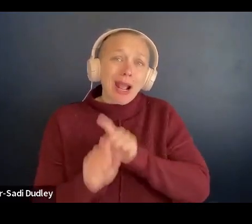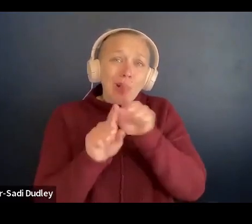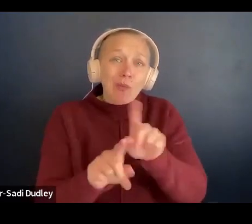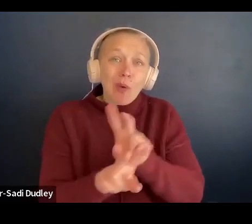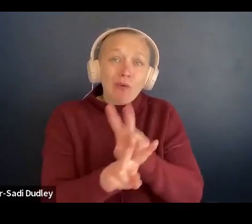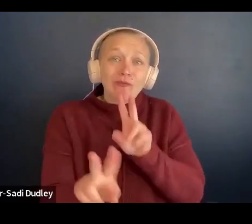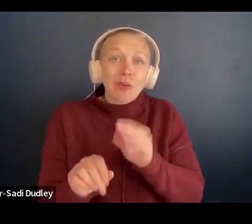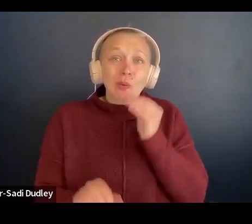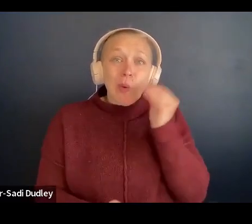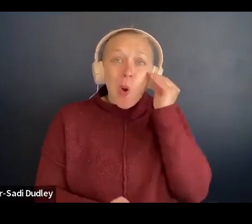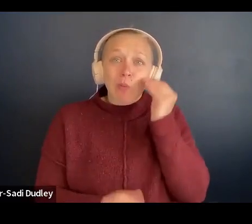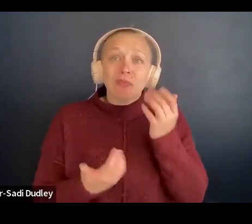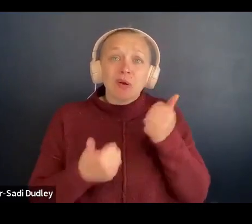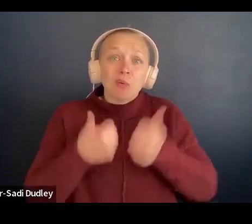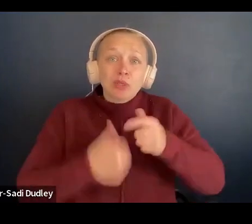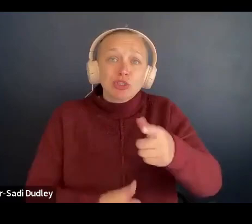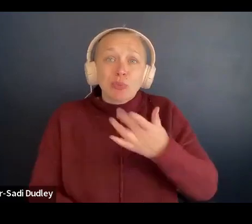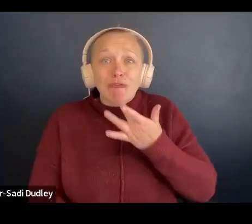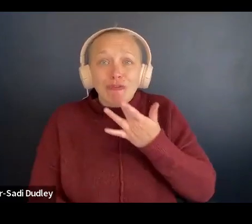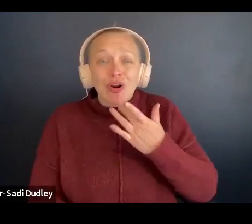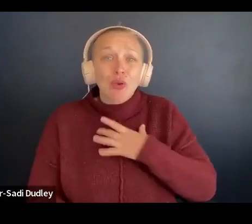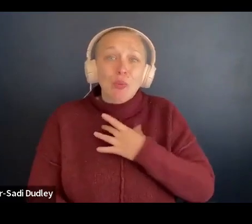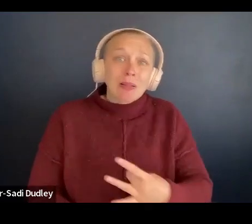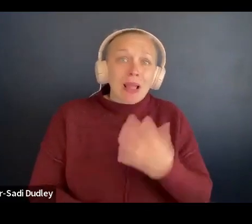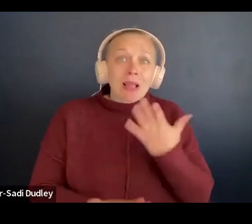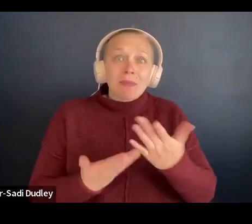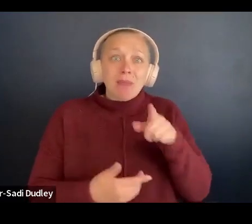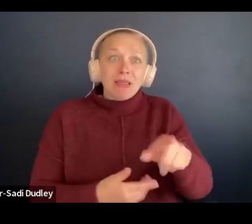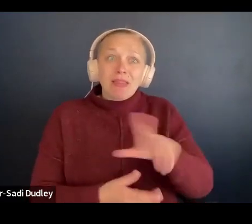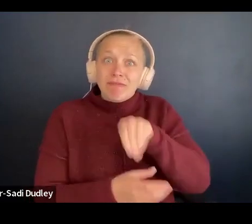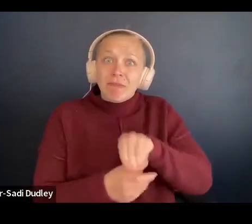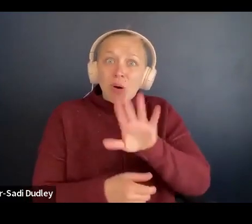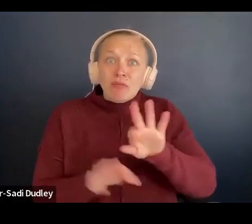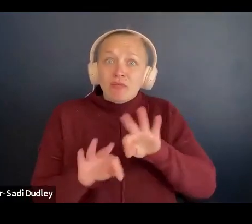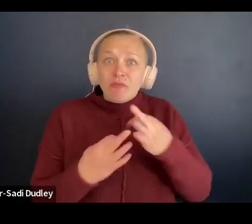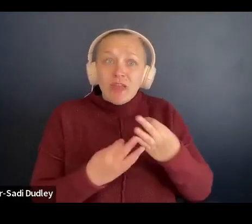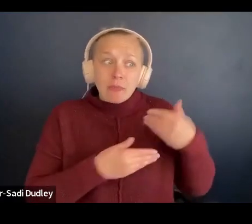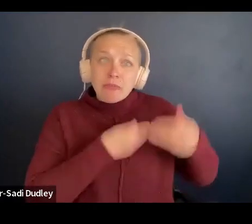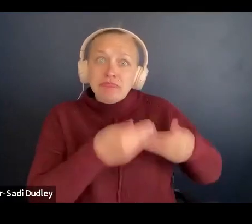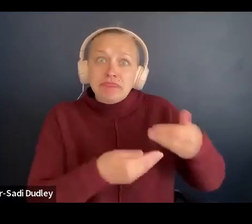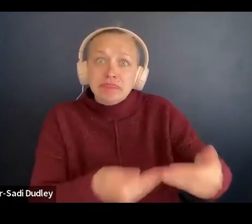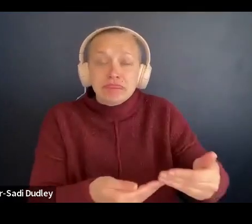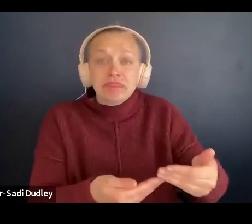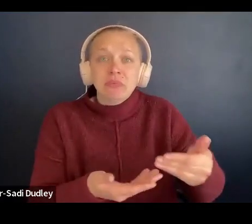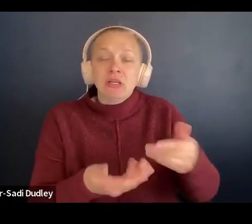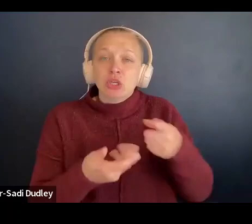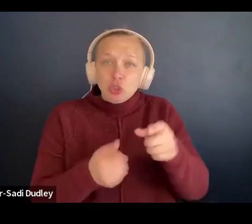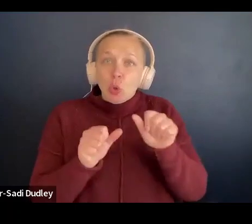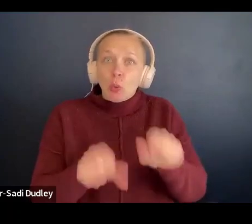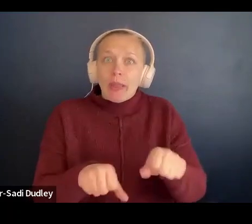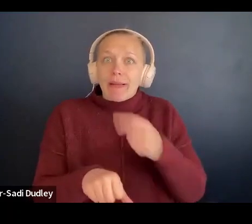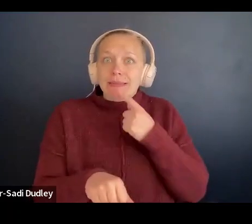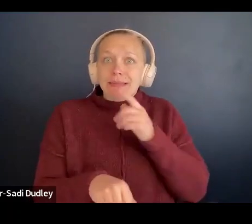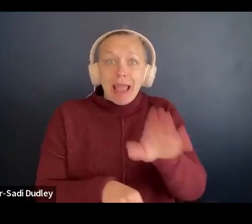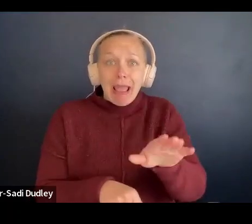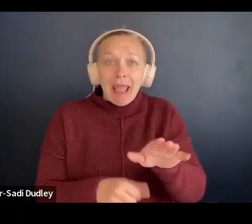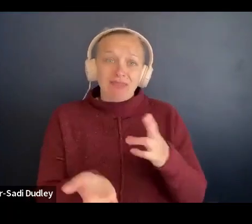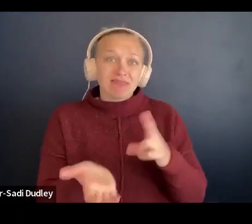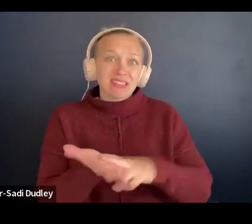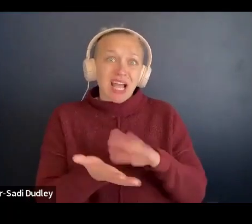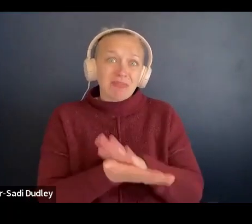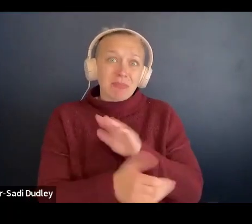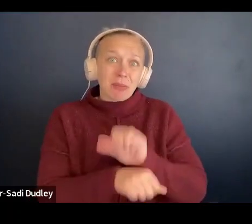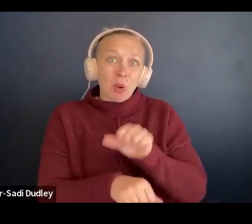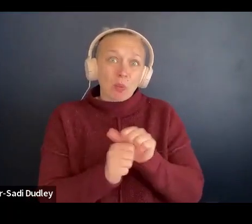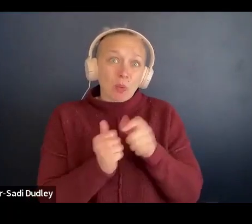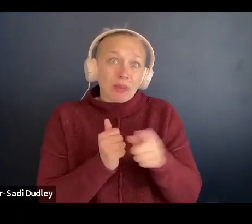whole pre-arrangement plan with the funeral home and sign things. You can sign actually to have your body cremated, which is nice to have that already